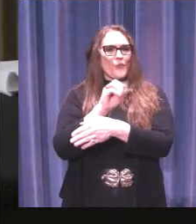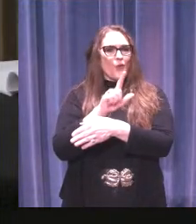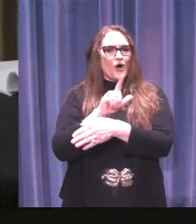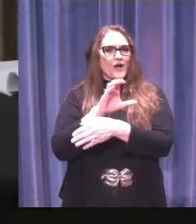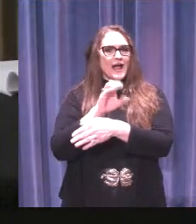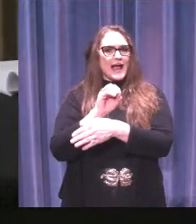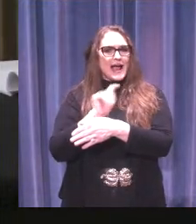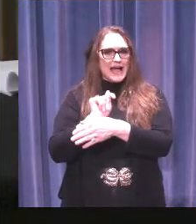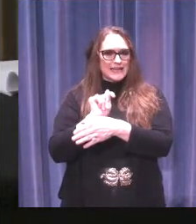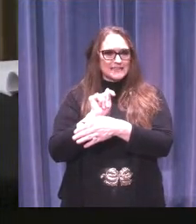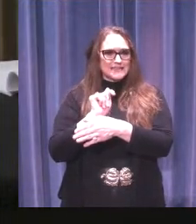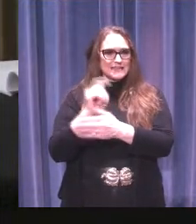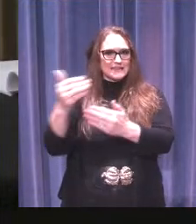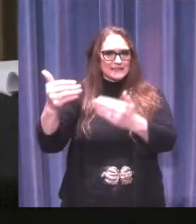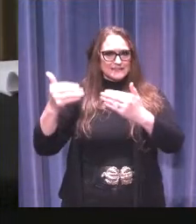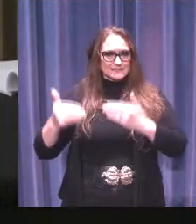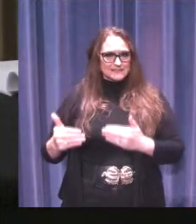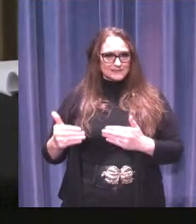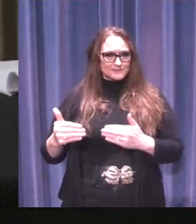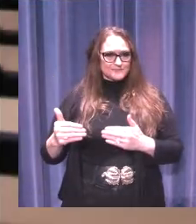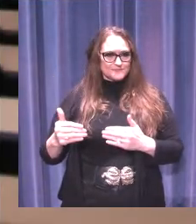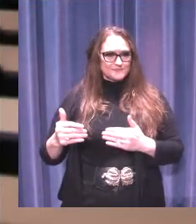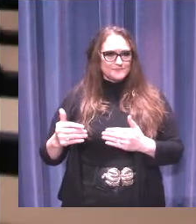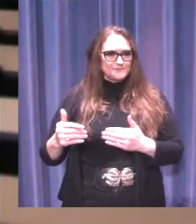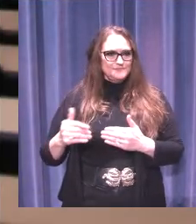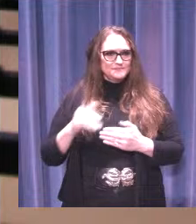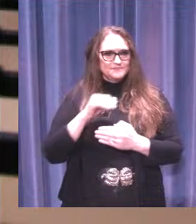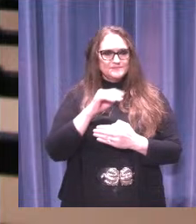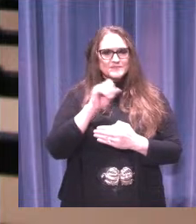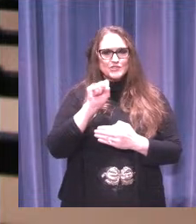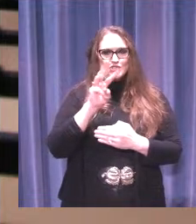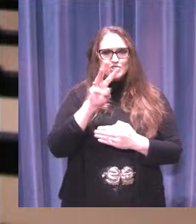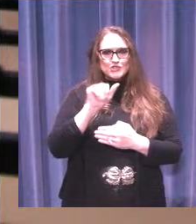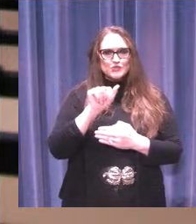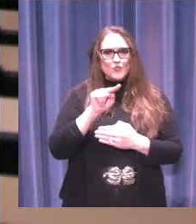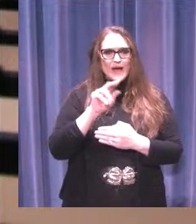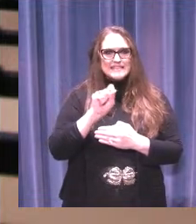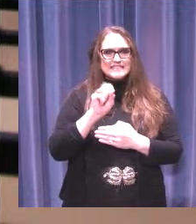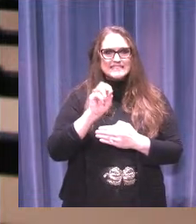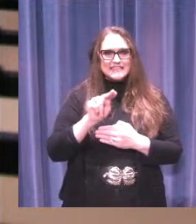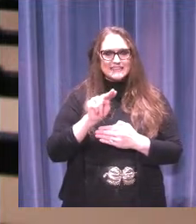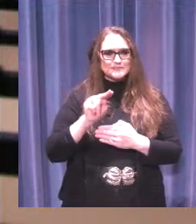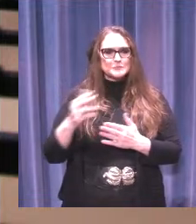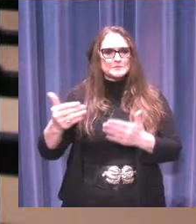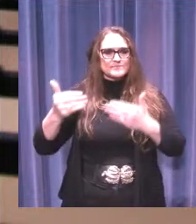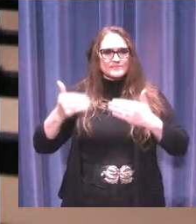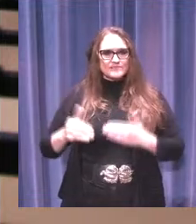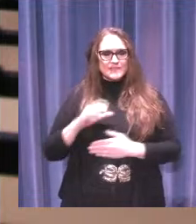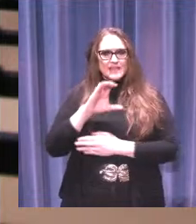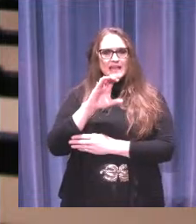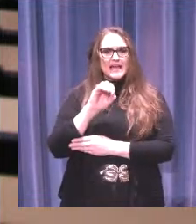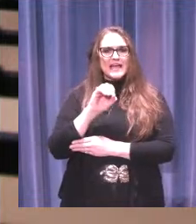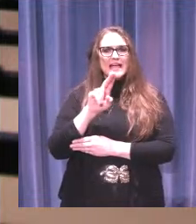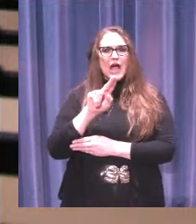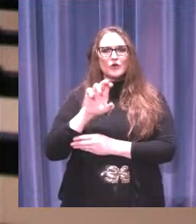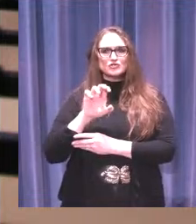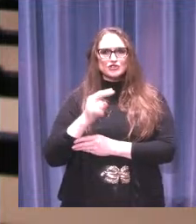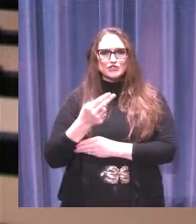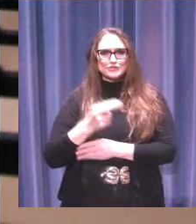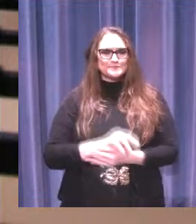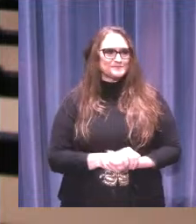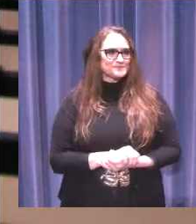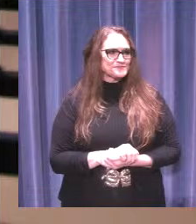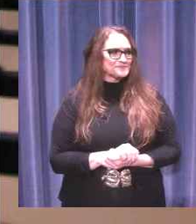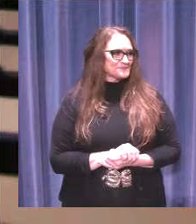Walcott. And to her left is Trustee Swanson. Hi. And then Trustee Couch. Hi. I'm